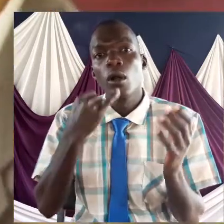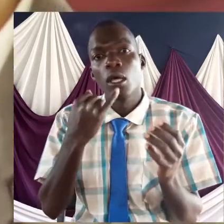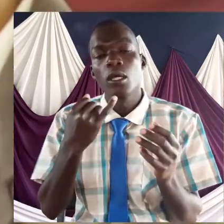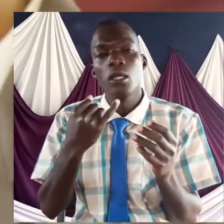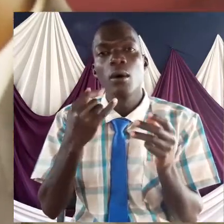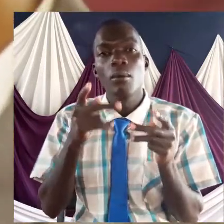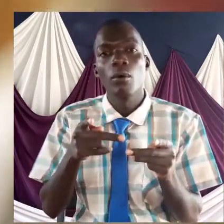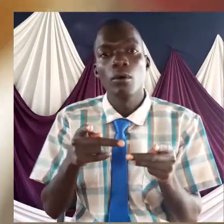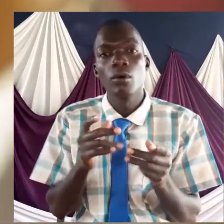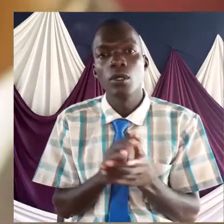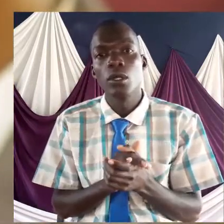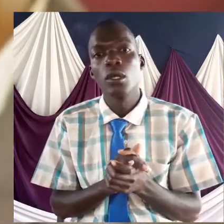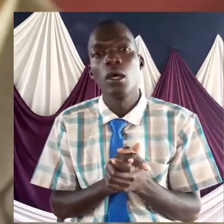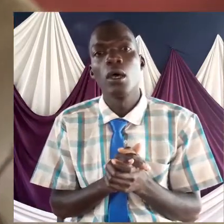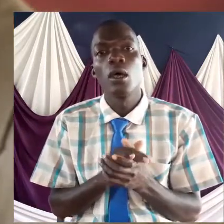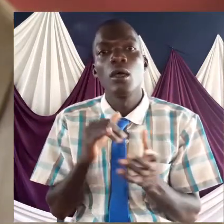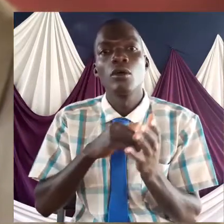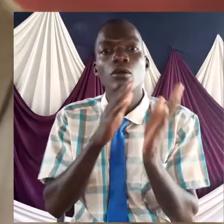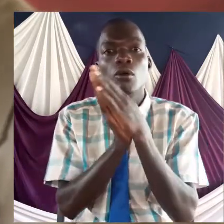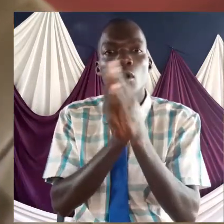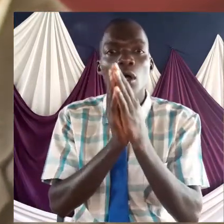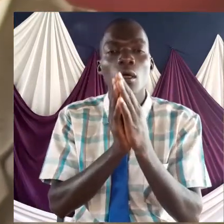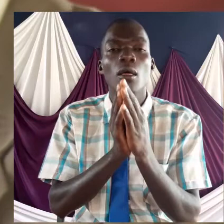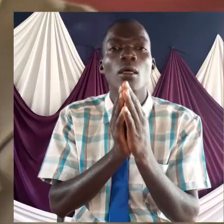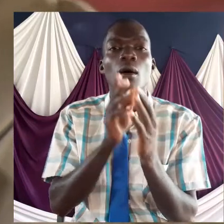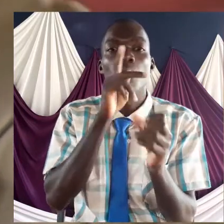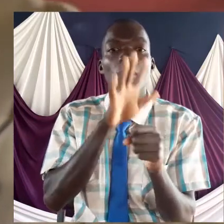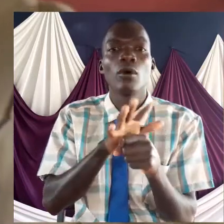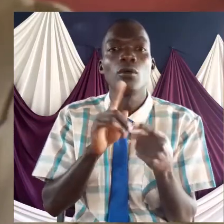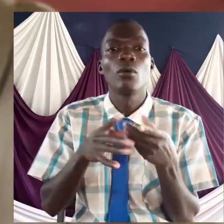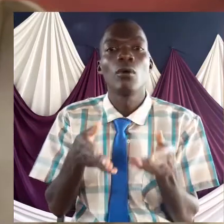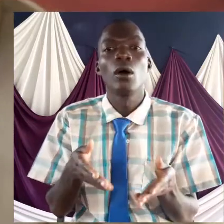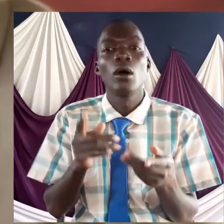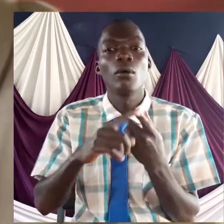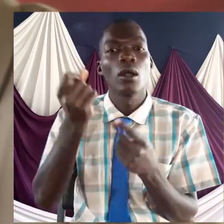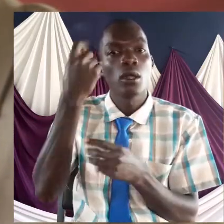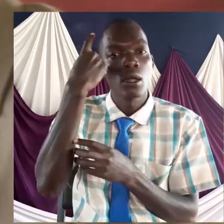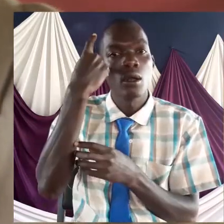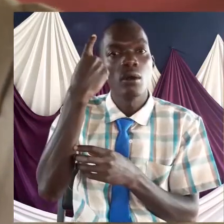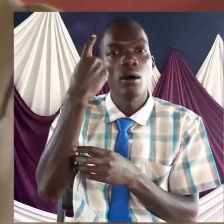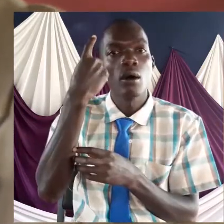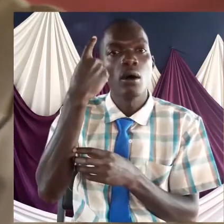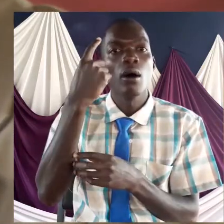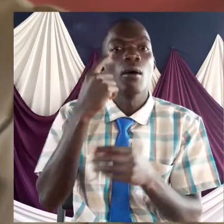about? The historicist approach to understanding prophecy.